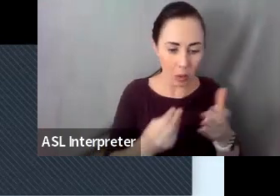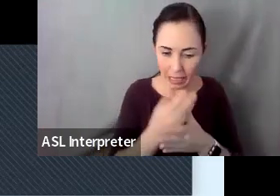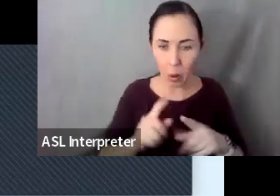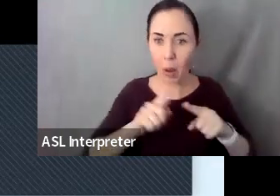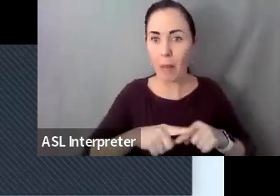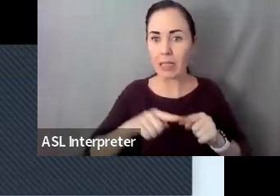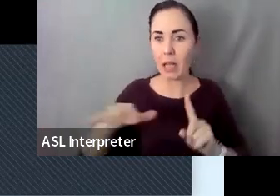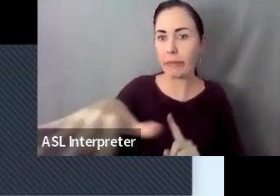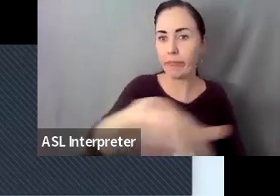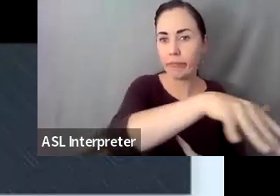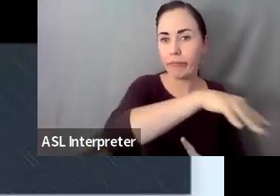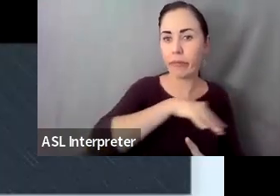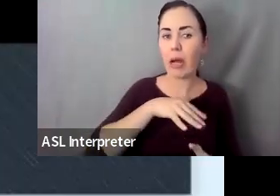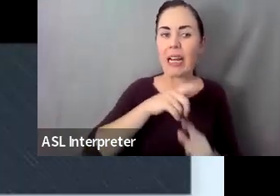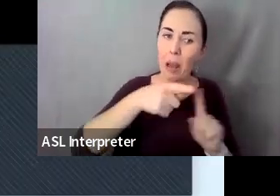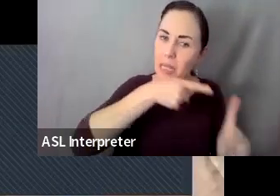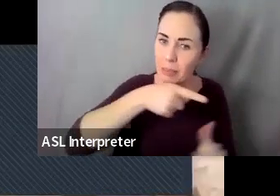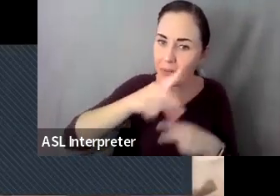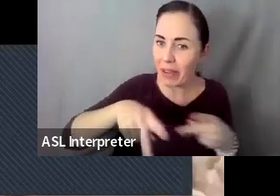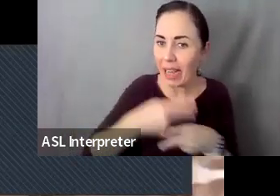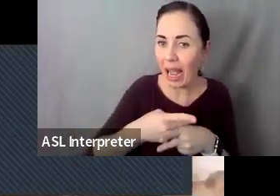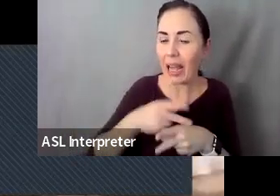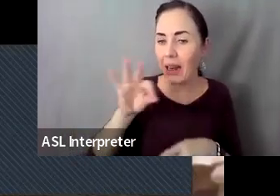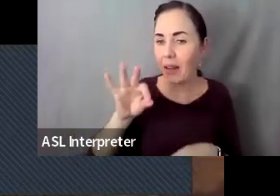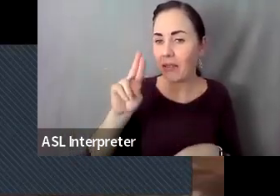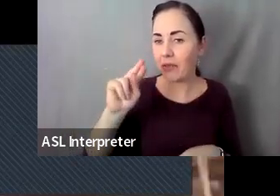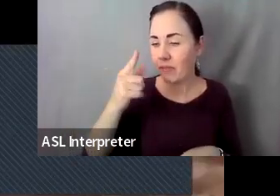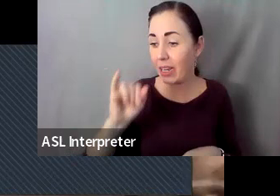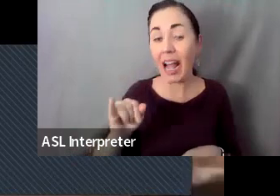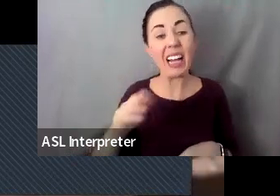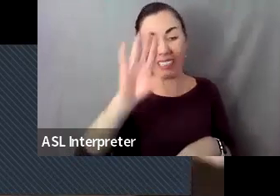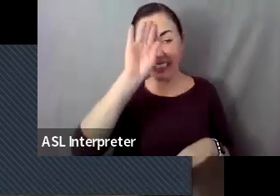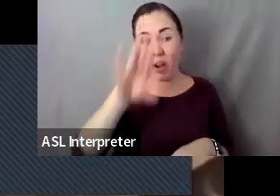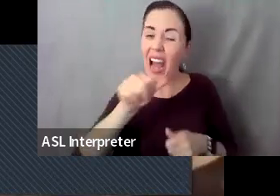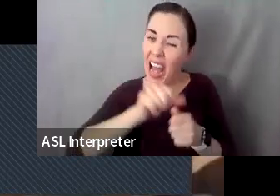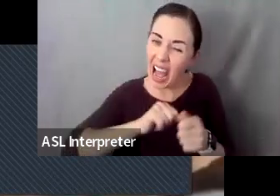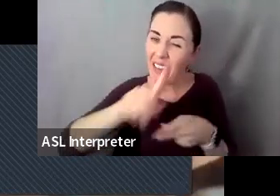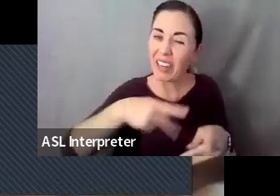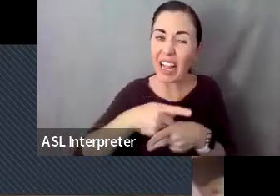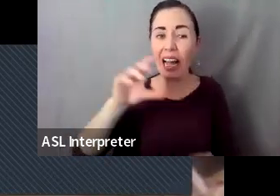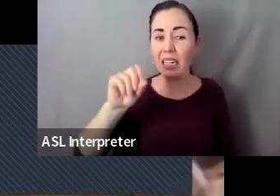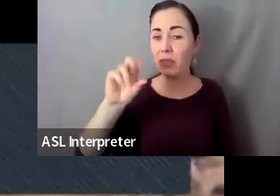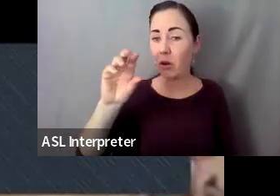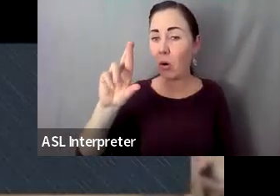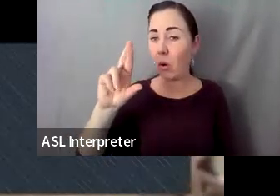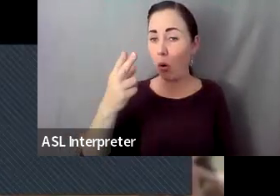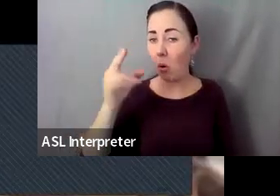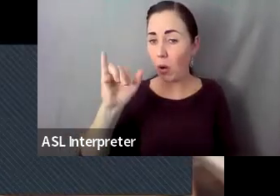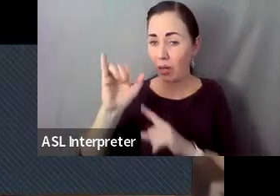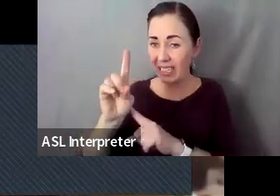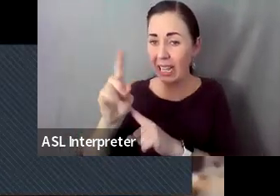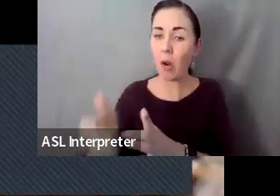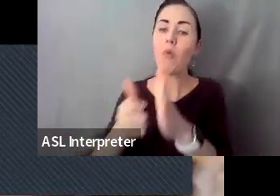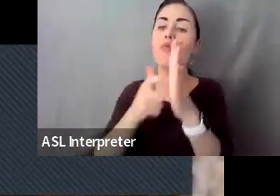So in nature, every orchid depends on particular fungi to feed it, and many other plants do too. Those plants can't grow without their